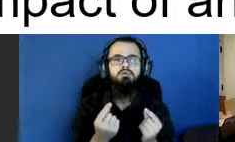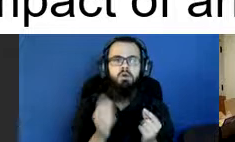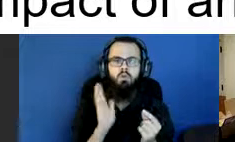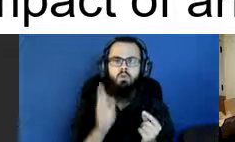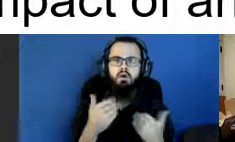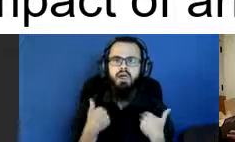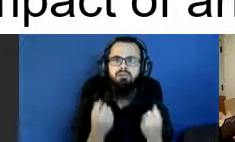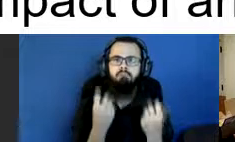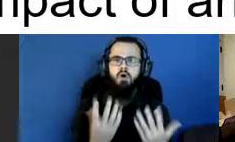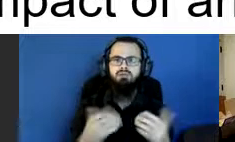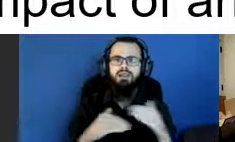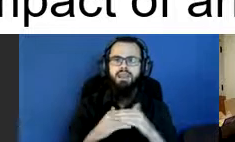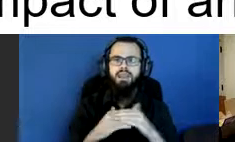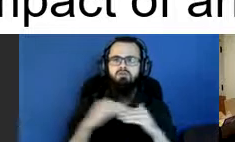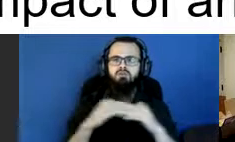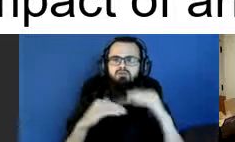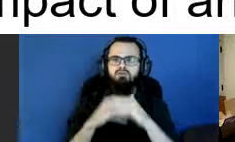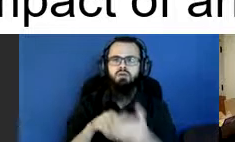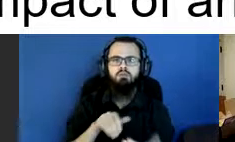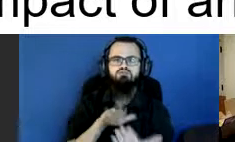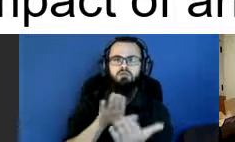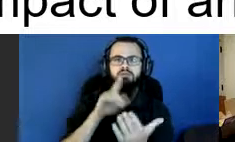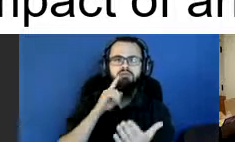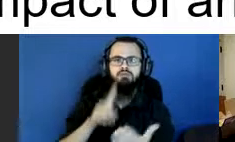you ever watch any of the WHO